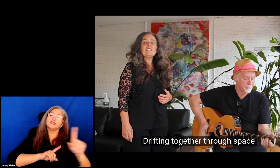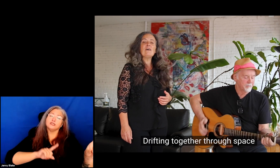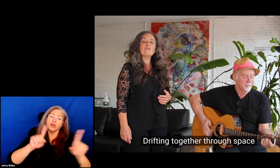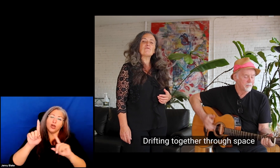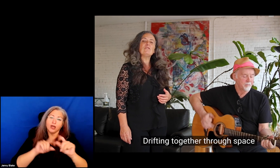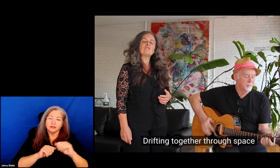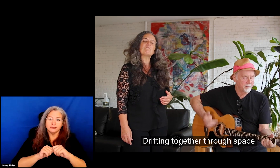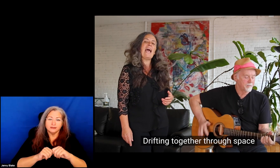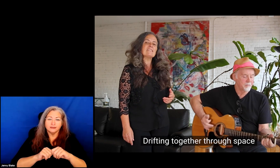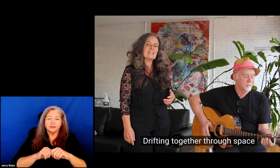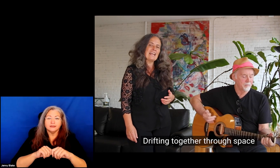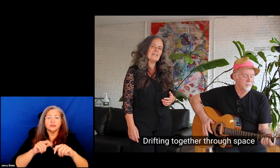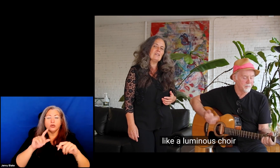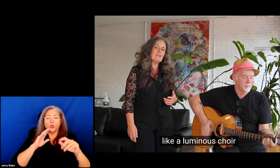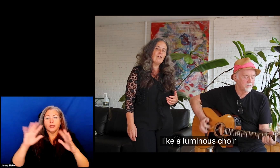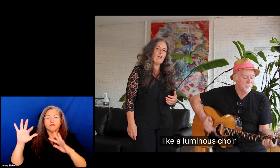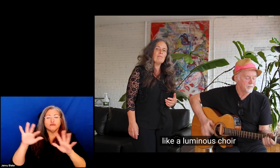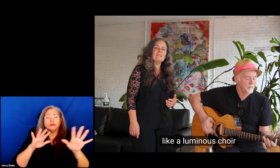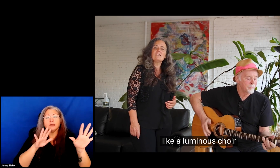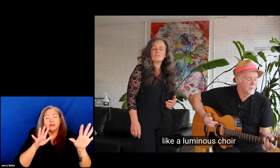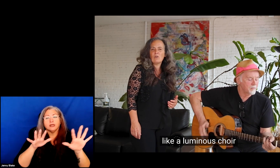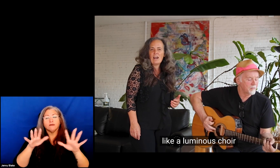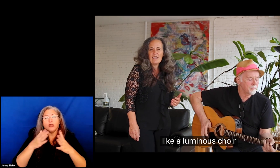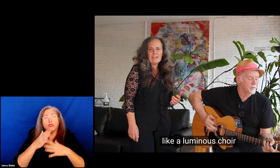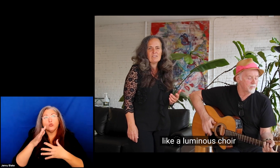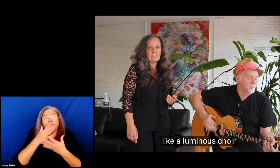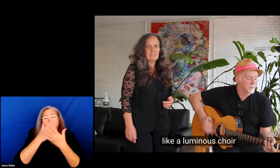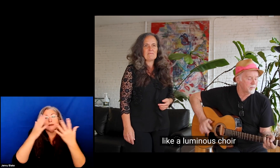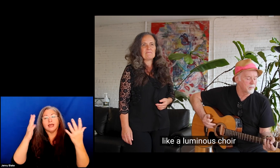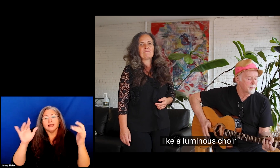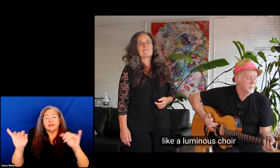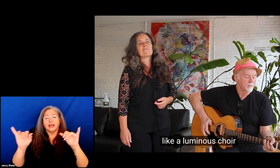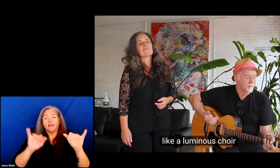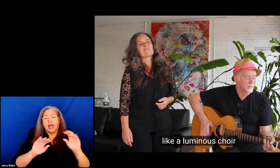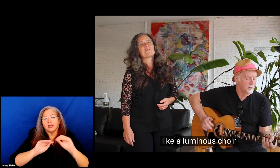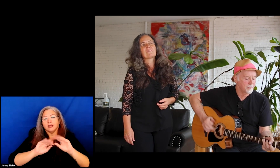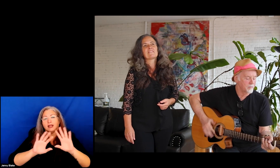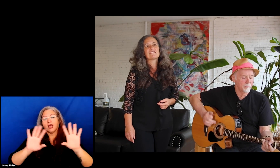drifting together through space like a luminous choir.